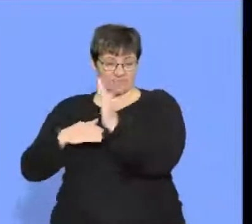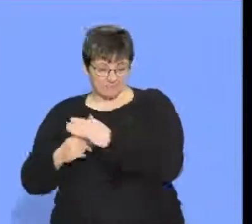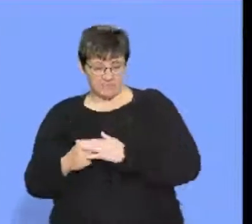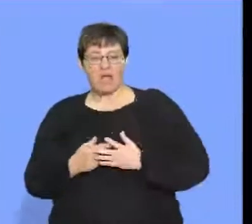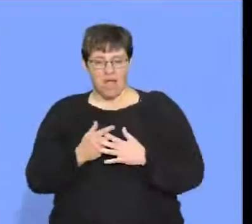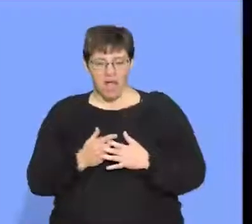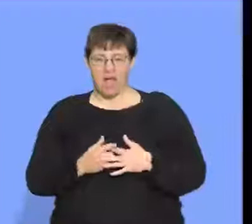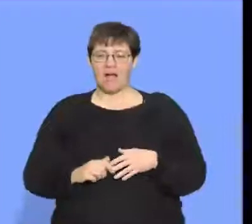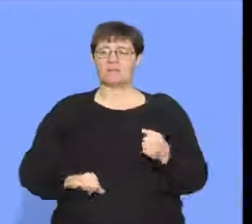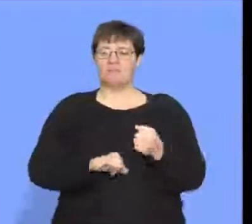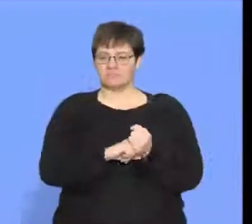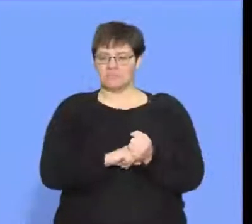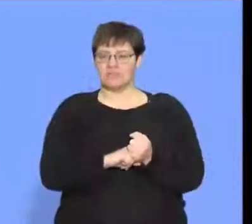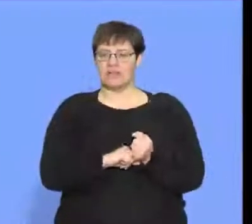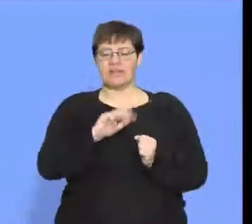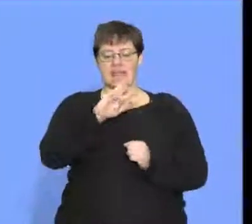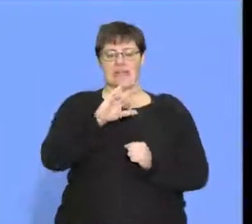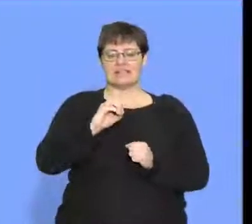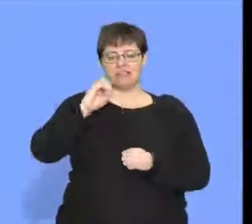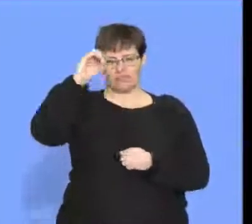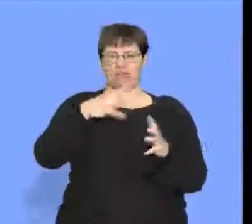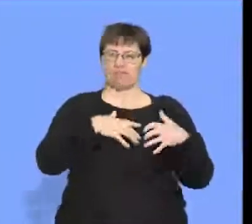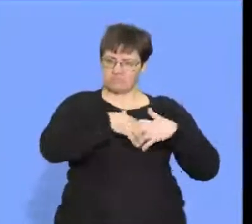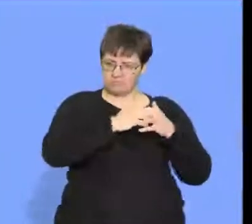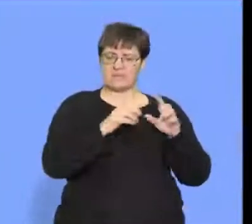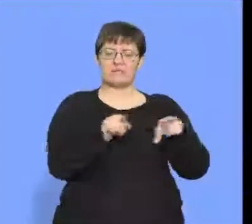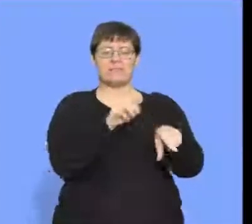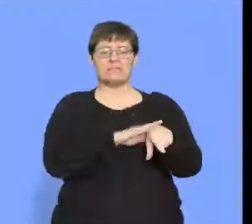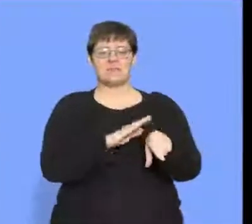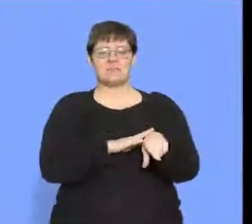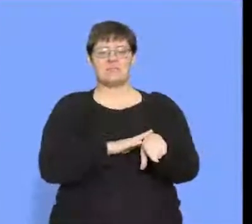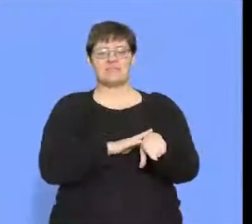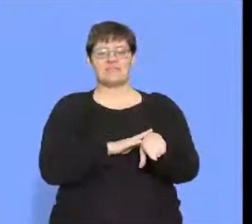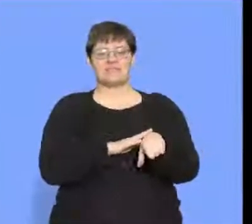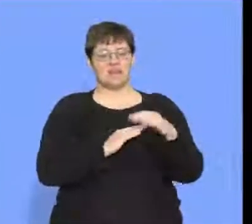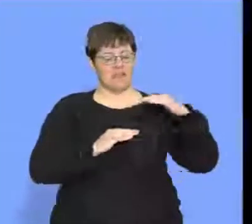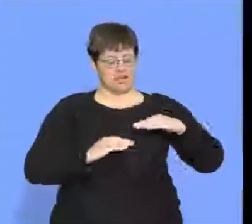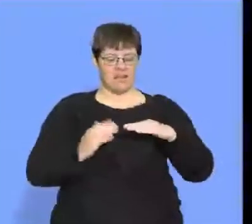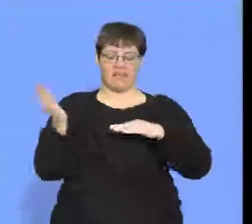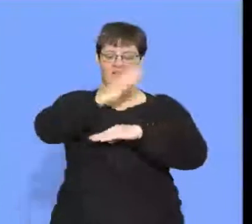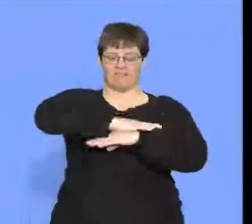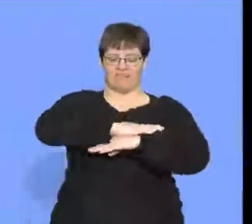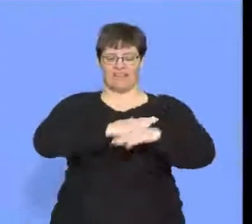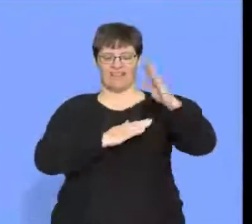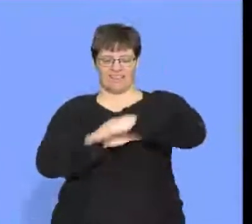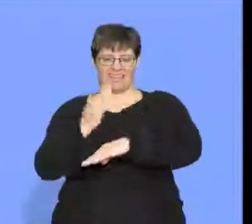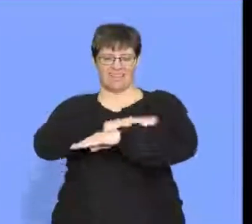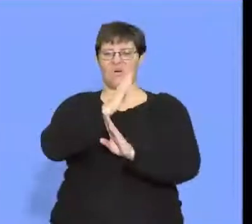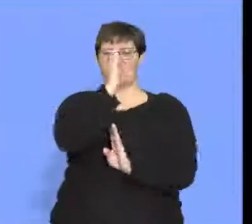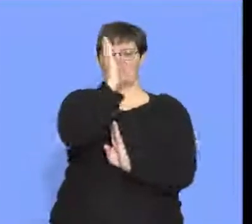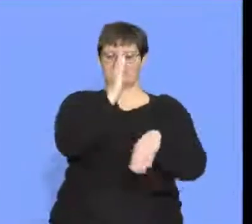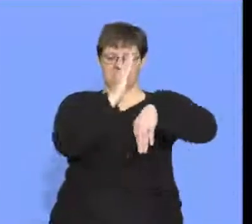a complementary field at 90 degrees is also generated of the opposite type.